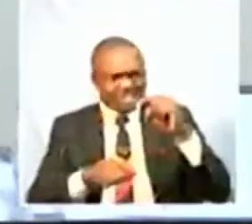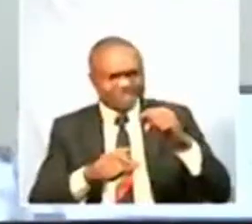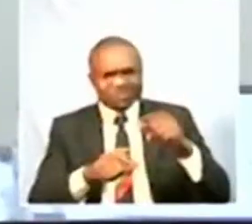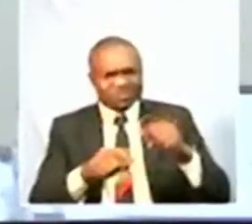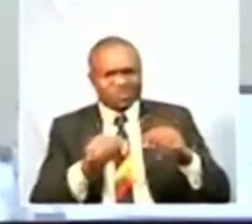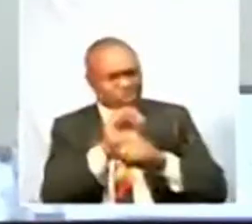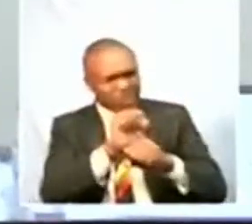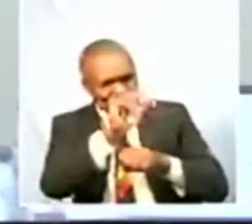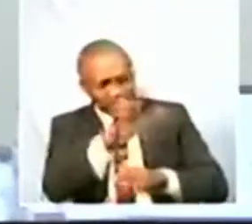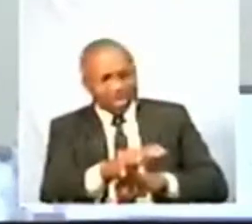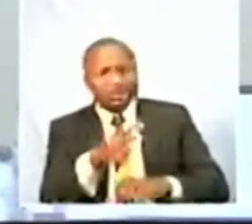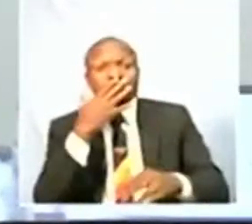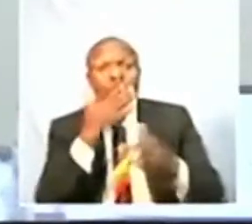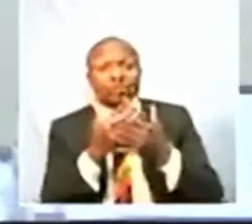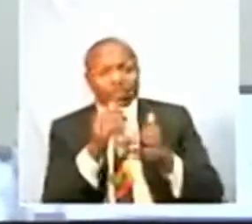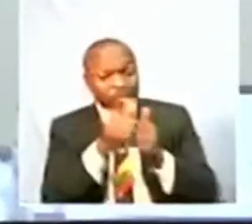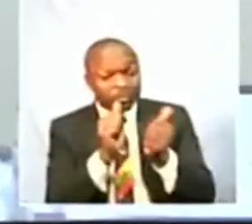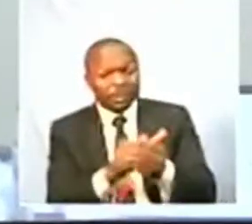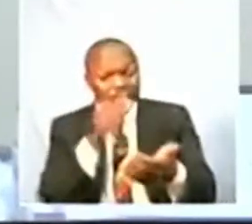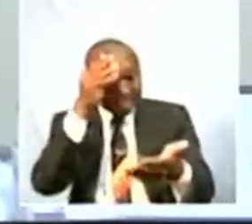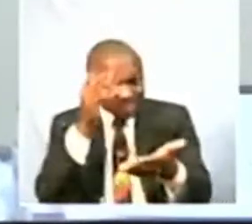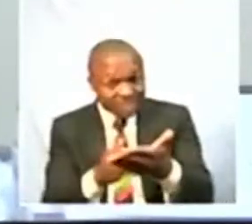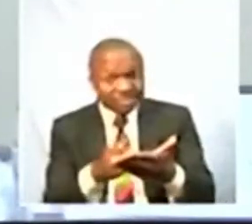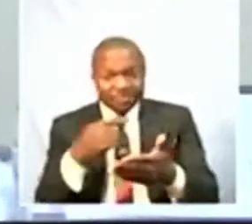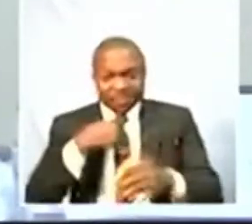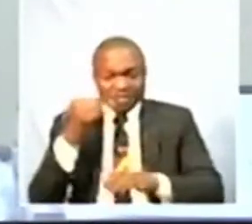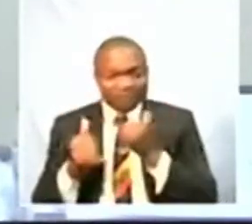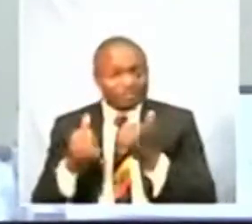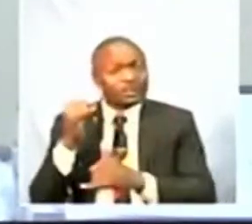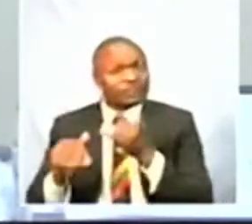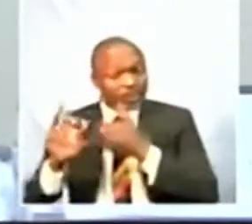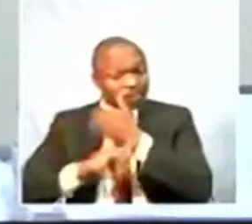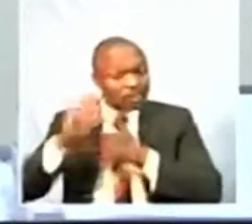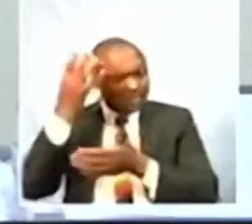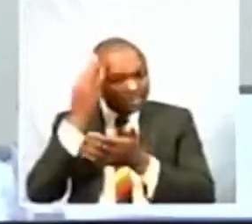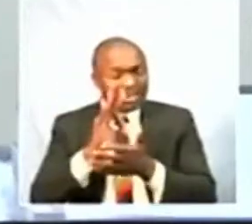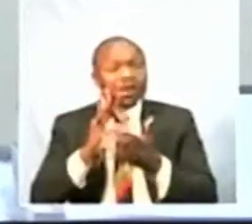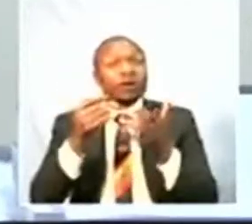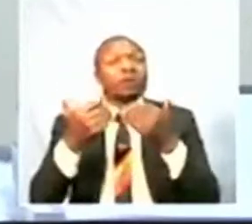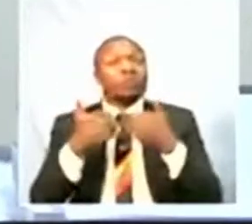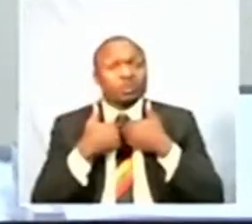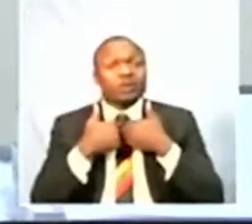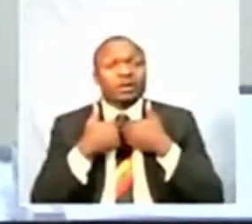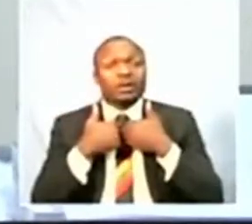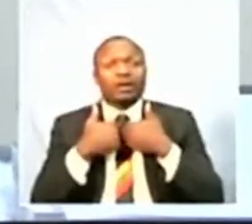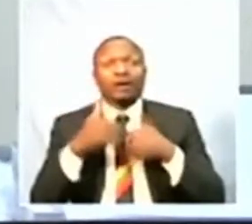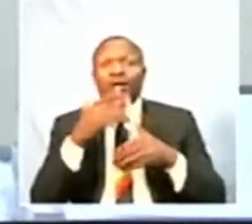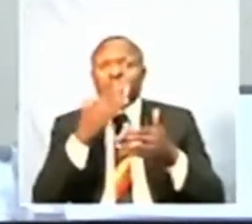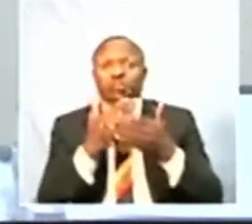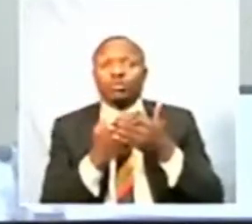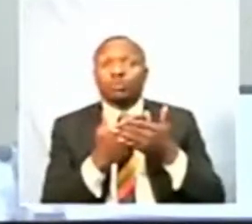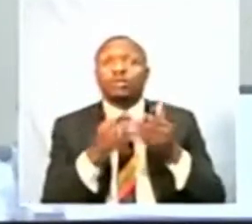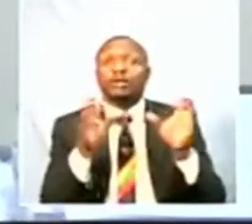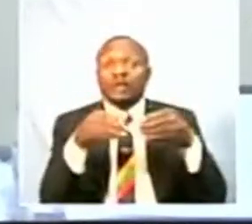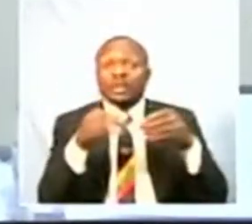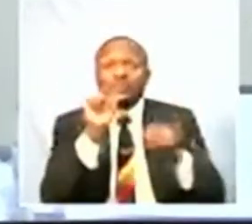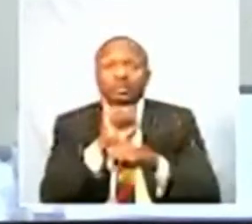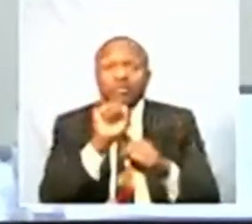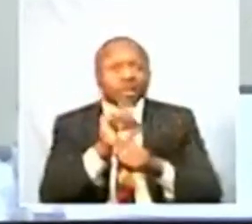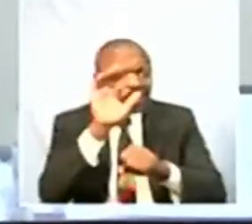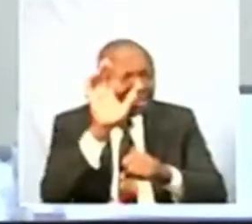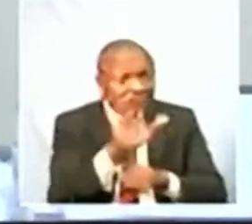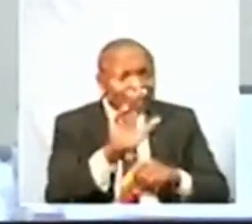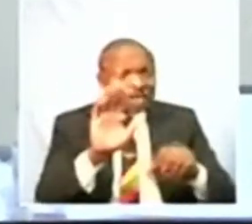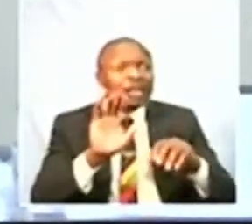there. The beauty about this town clerk, as I conclude, we have model councils who are doing very well, even in your